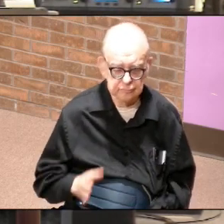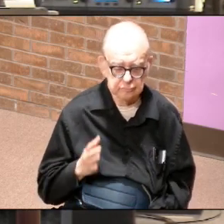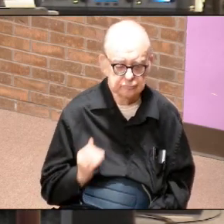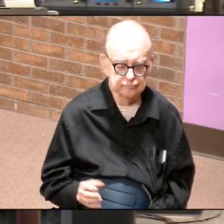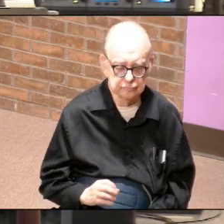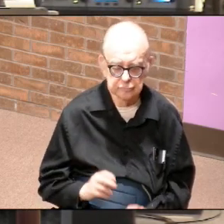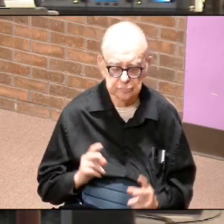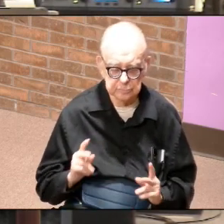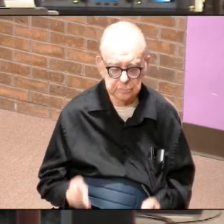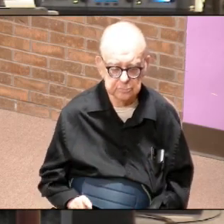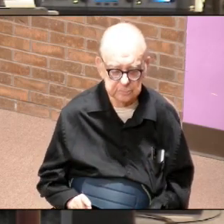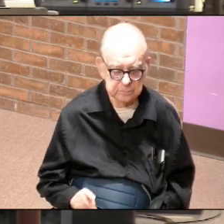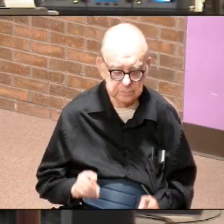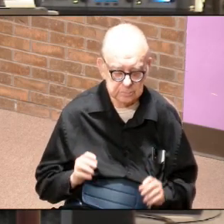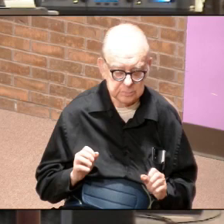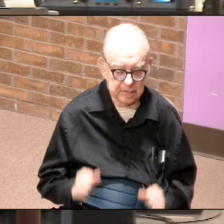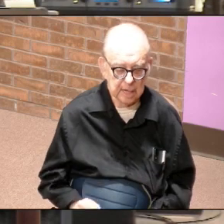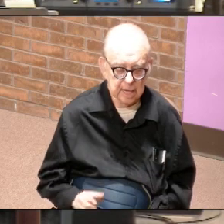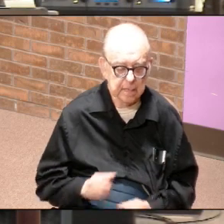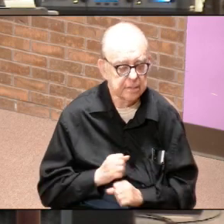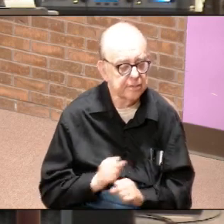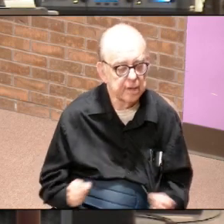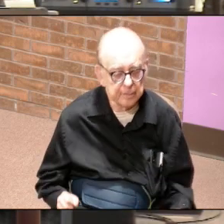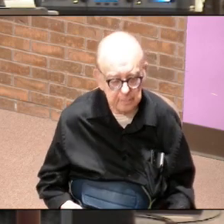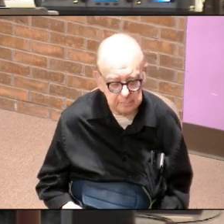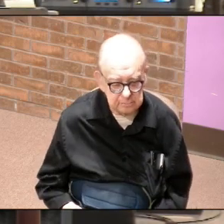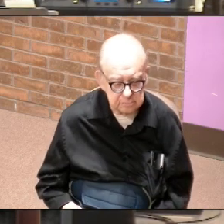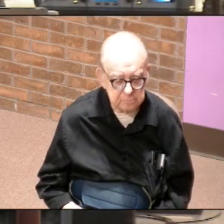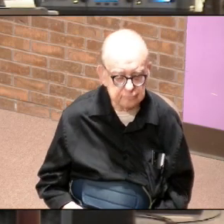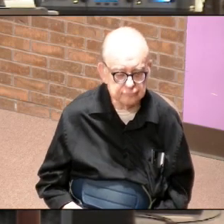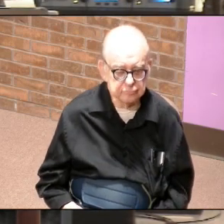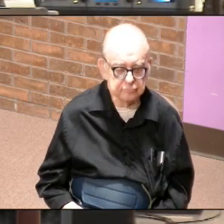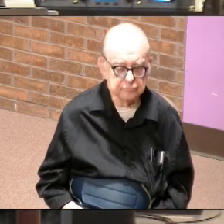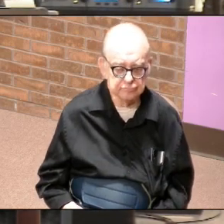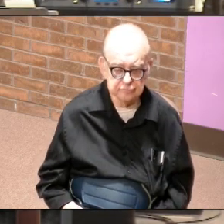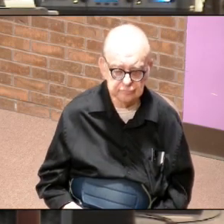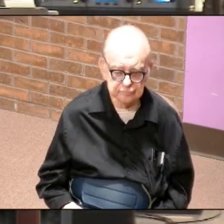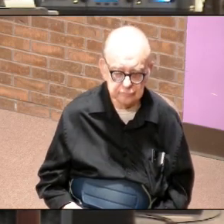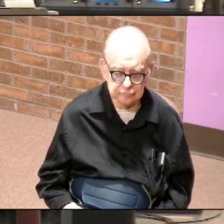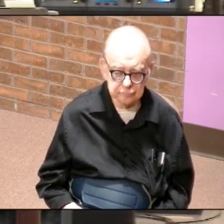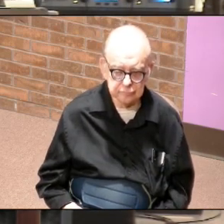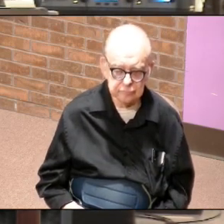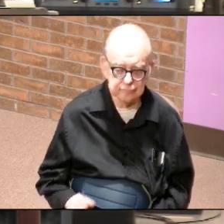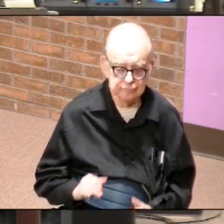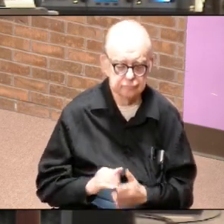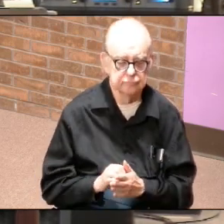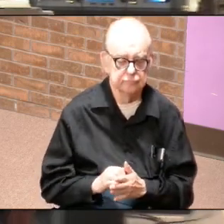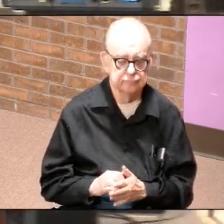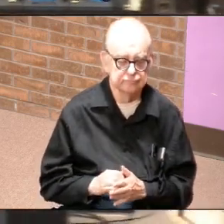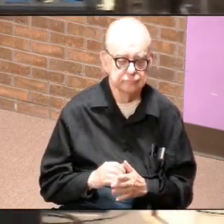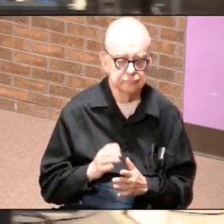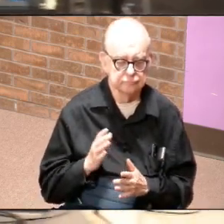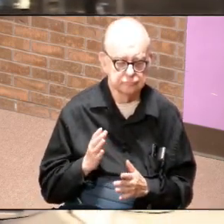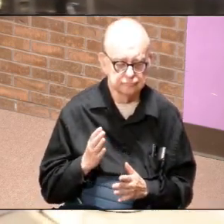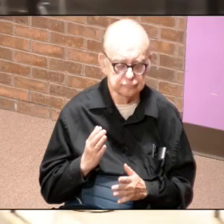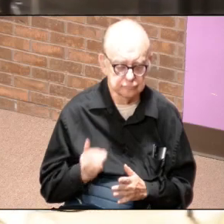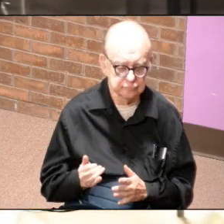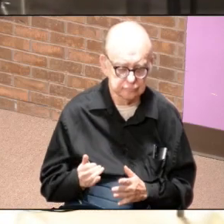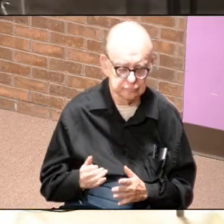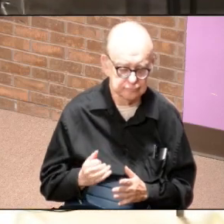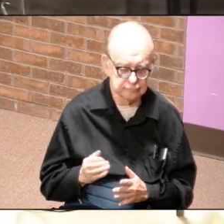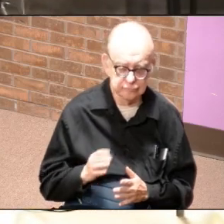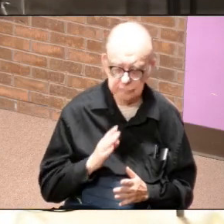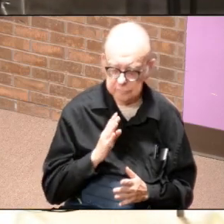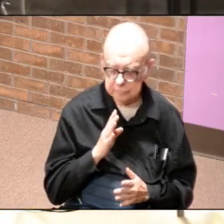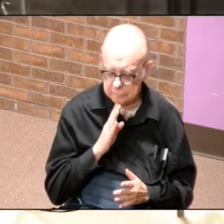Because nobody's going to be able to save them. And it isn't stopping. And that's why, when